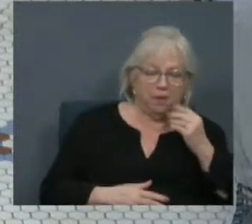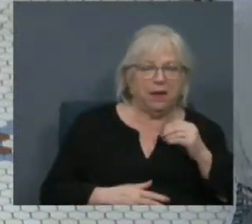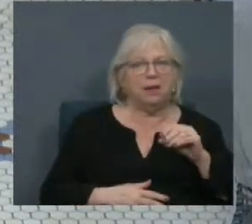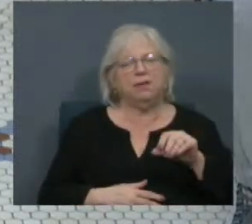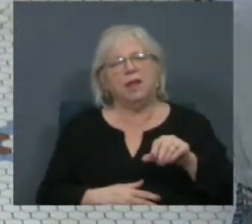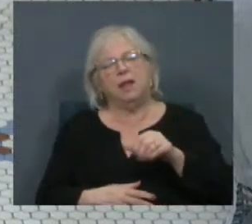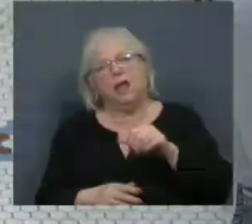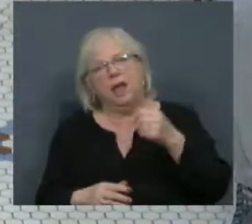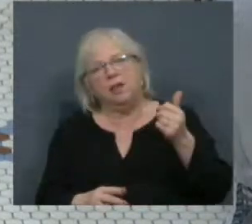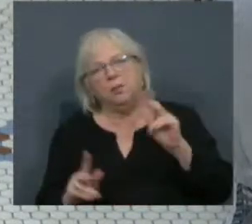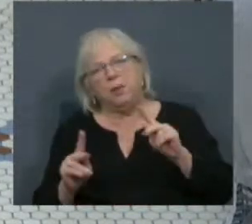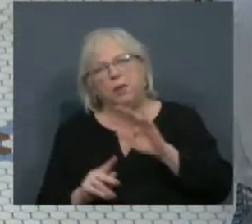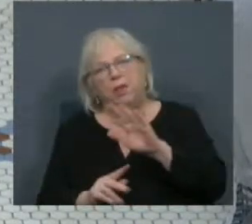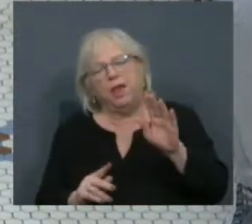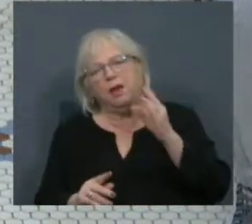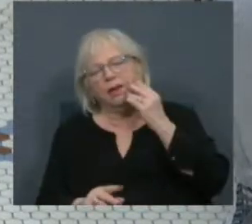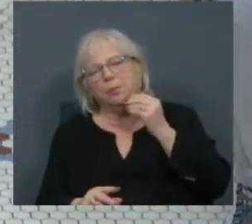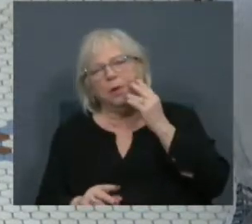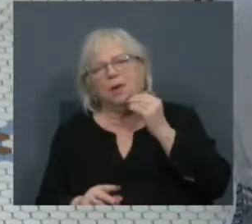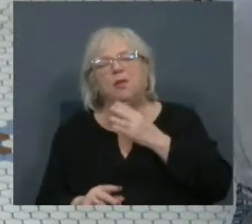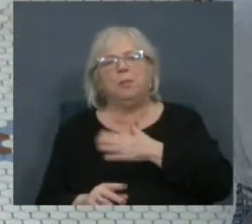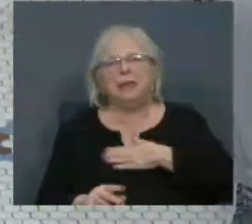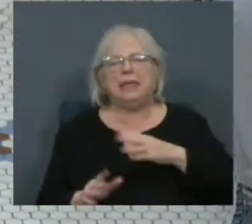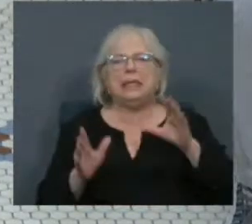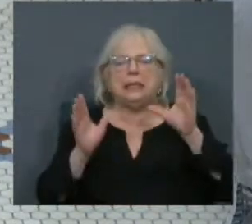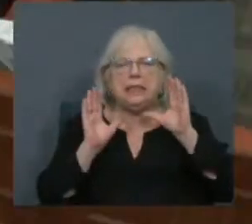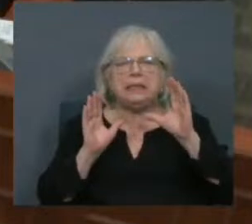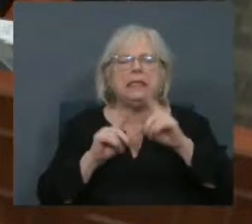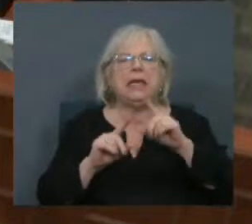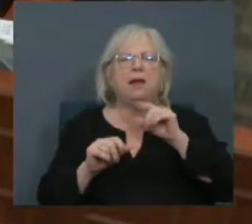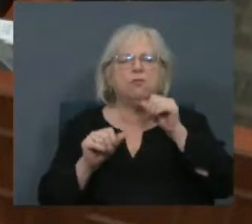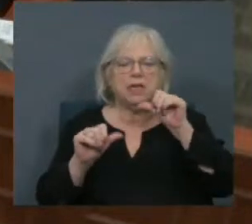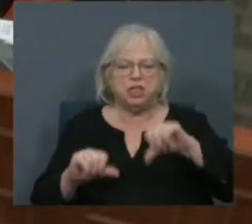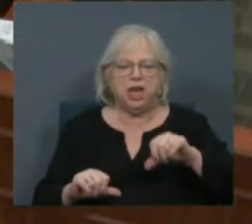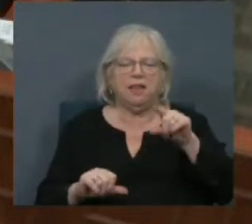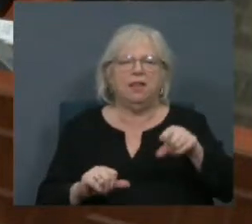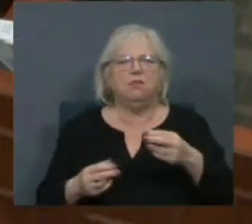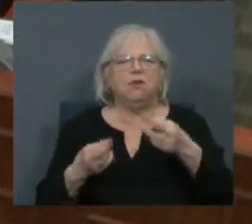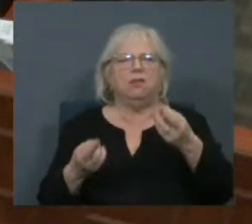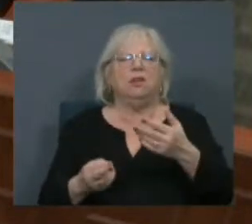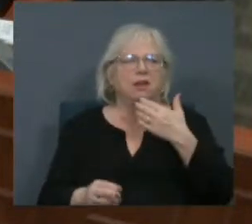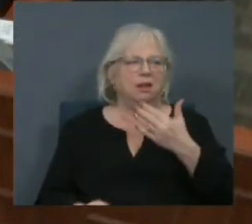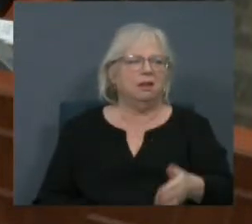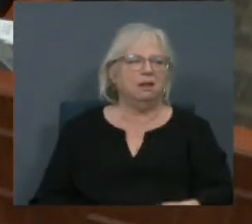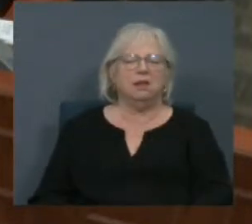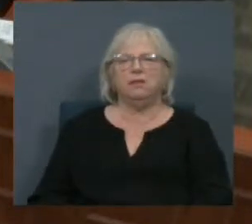to them and please reject this resolution. Thank you.